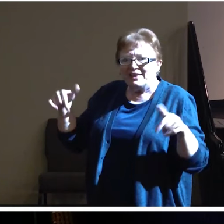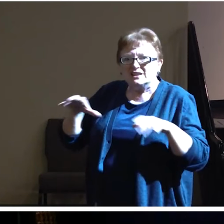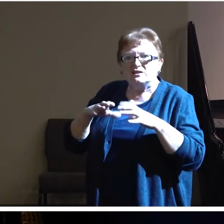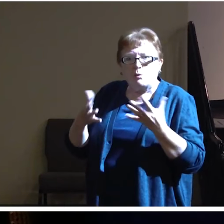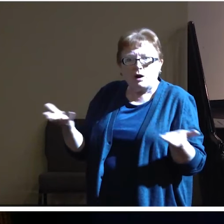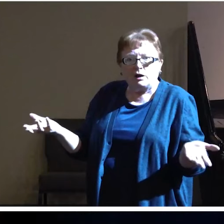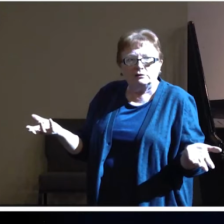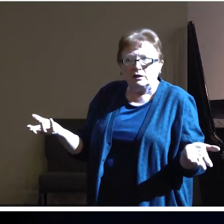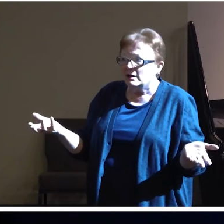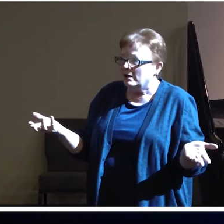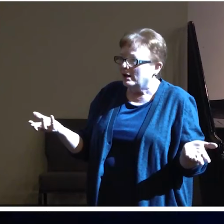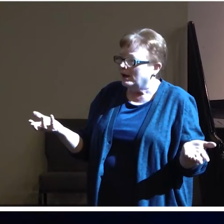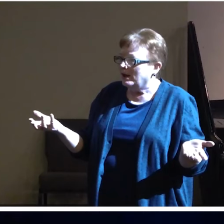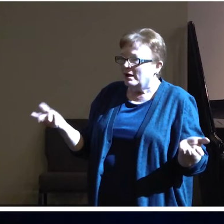in.